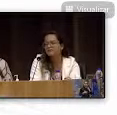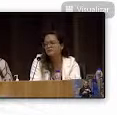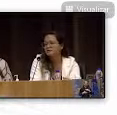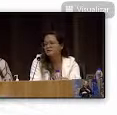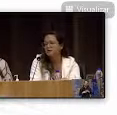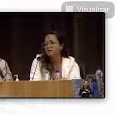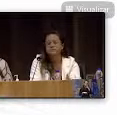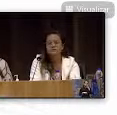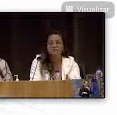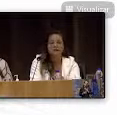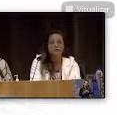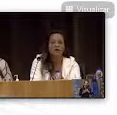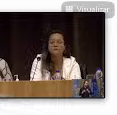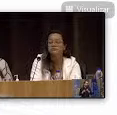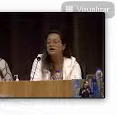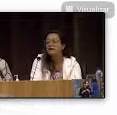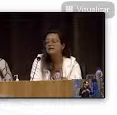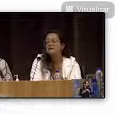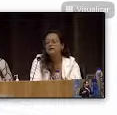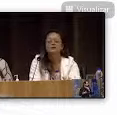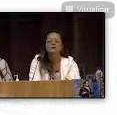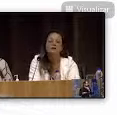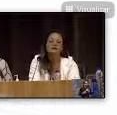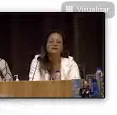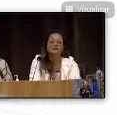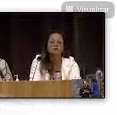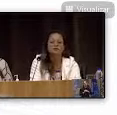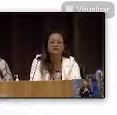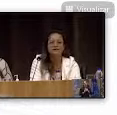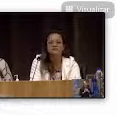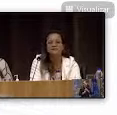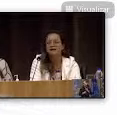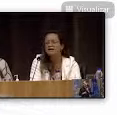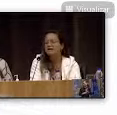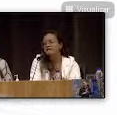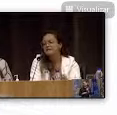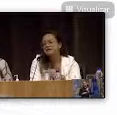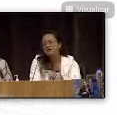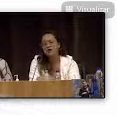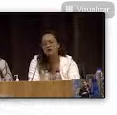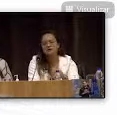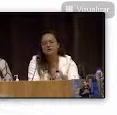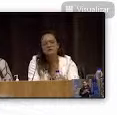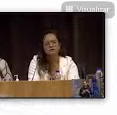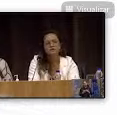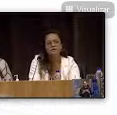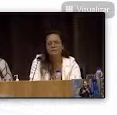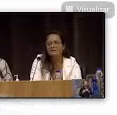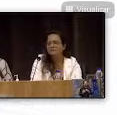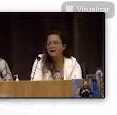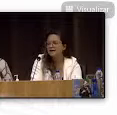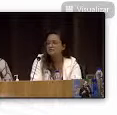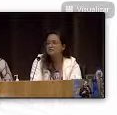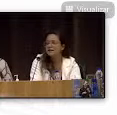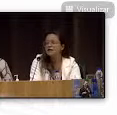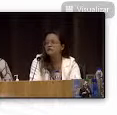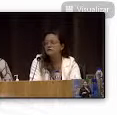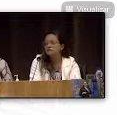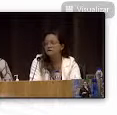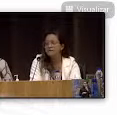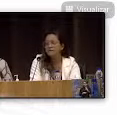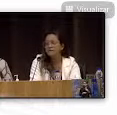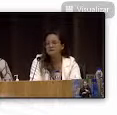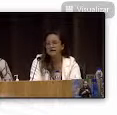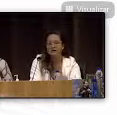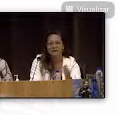COVID, but Jaime ended up getting the patients that were had COVID but in more serious way. Now it